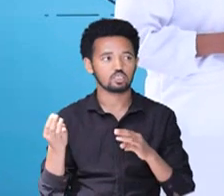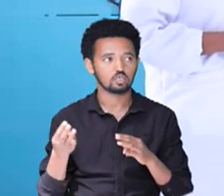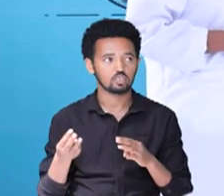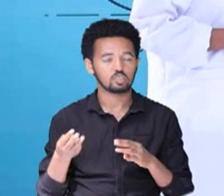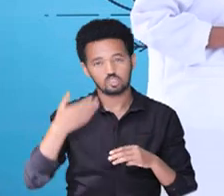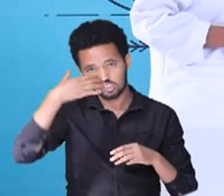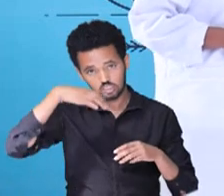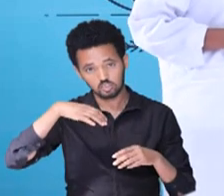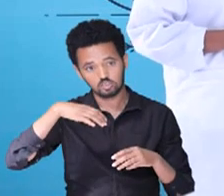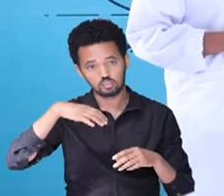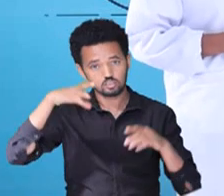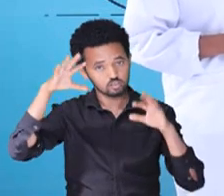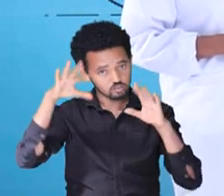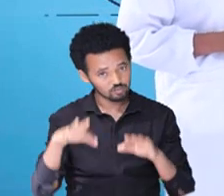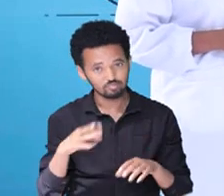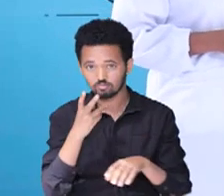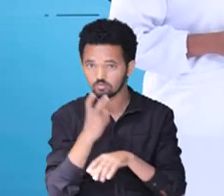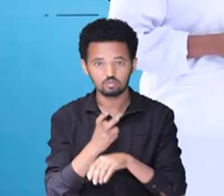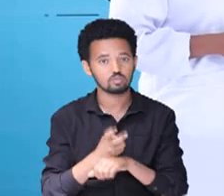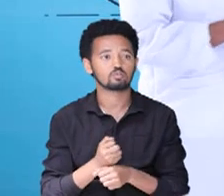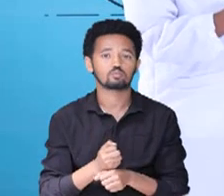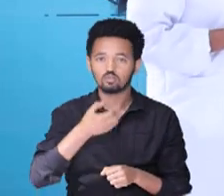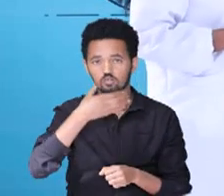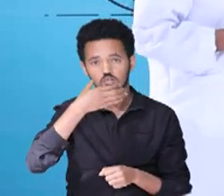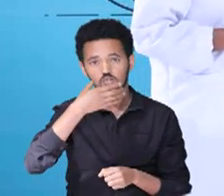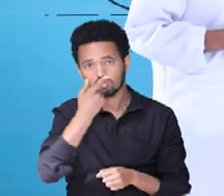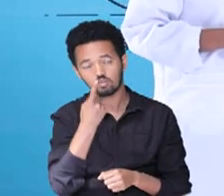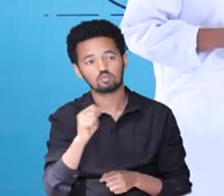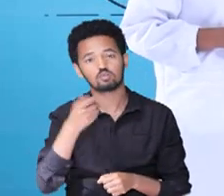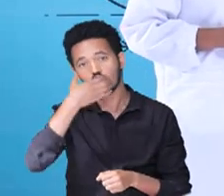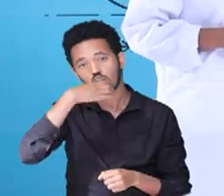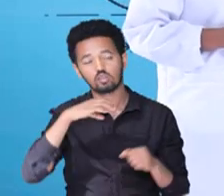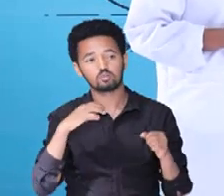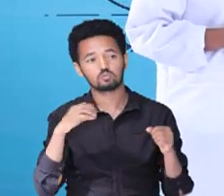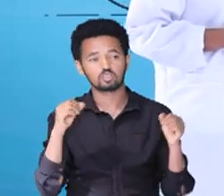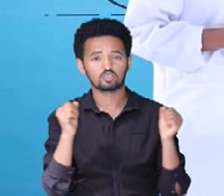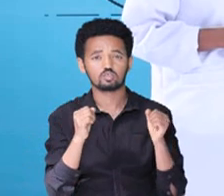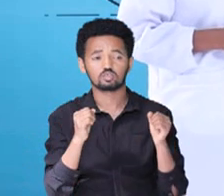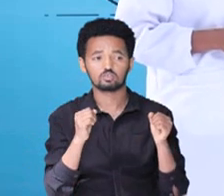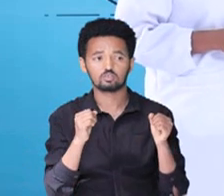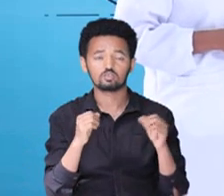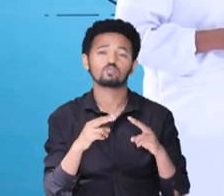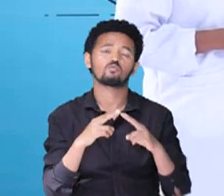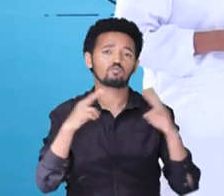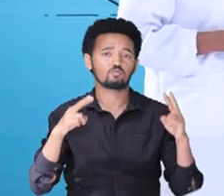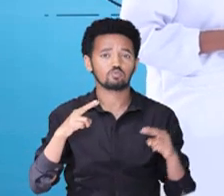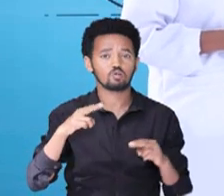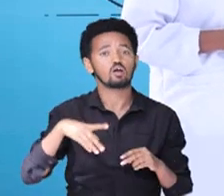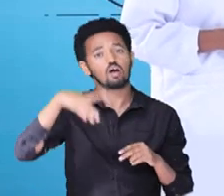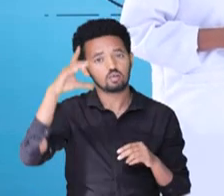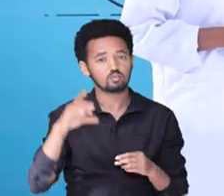high and also the temperature is very high. Because of this area is not suitable for settlement purpose.